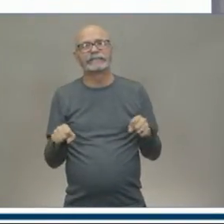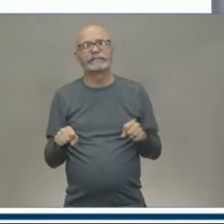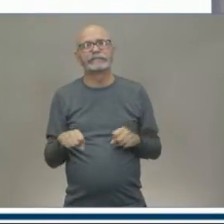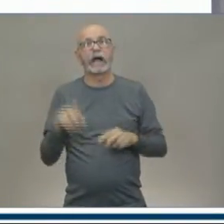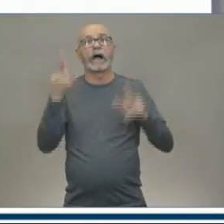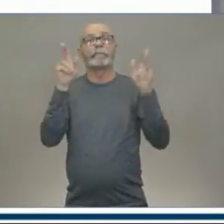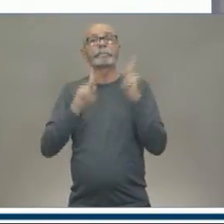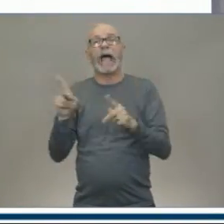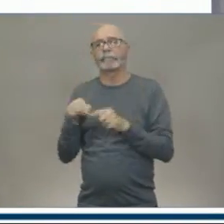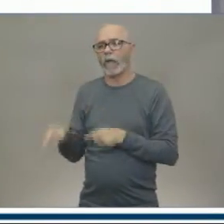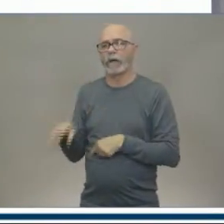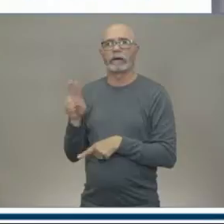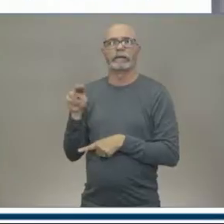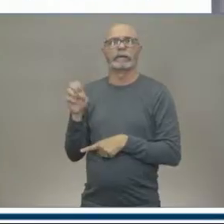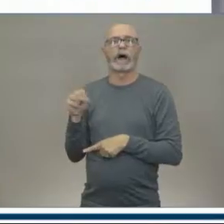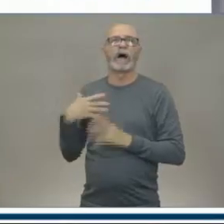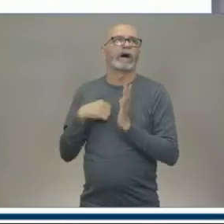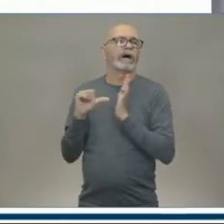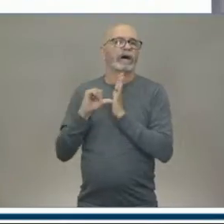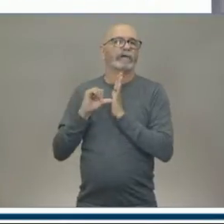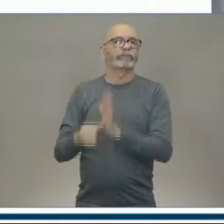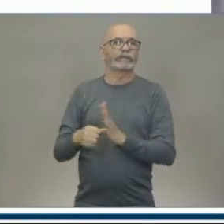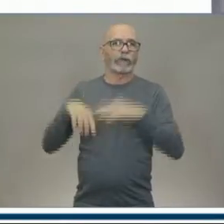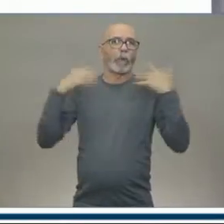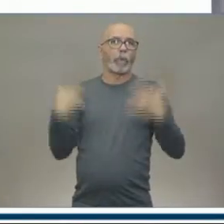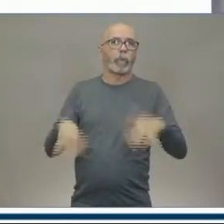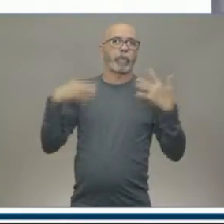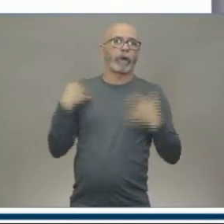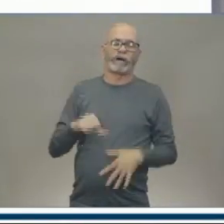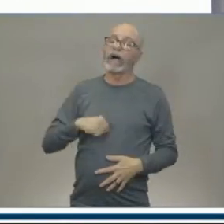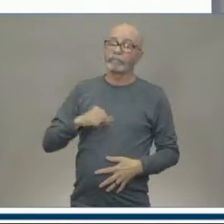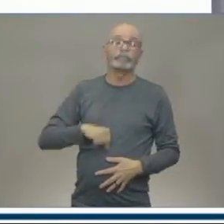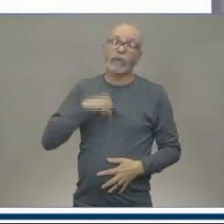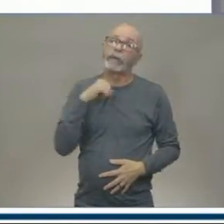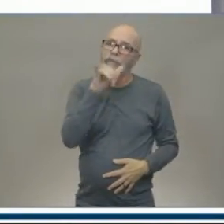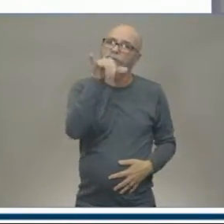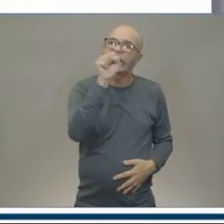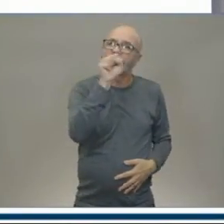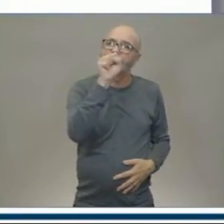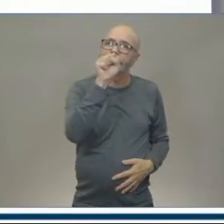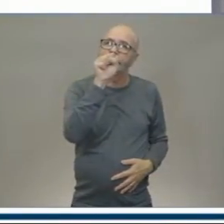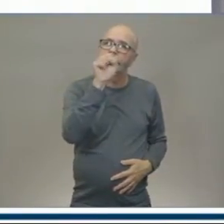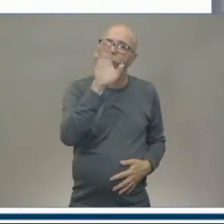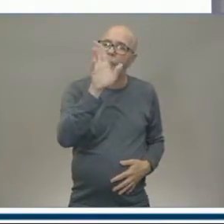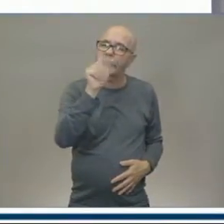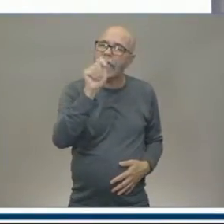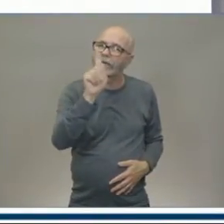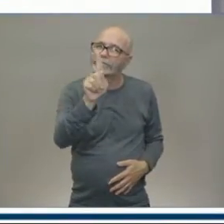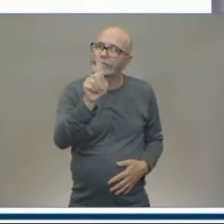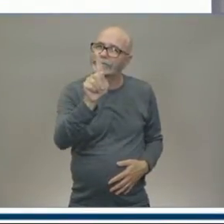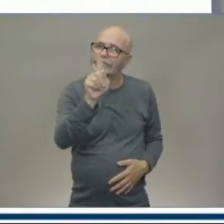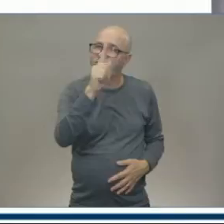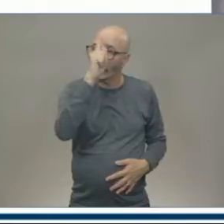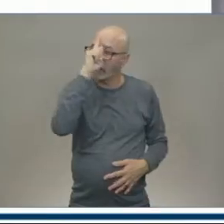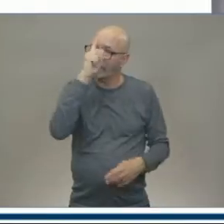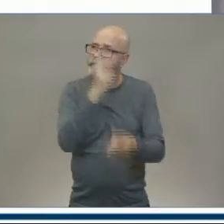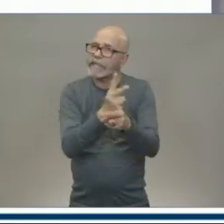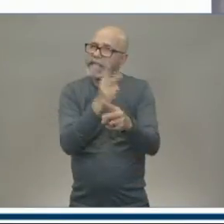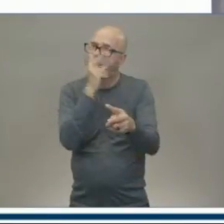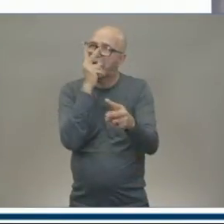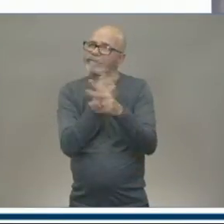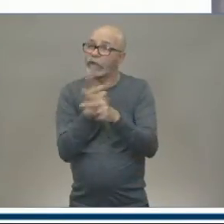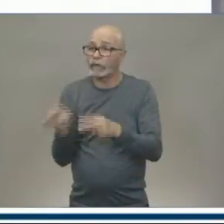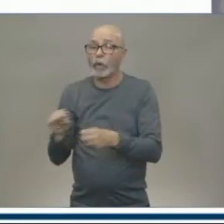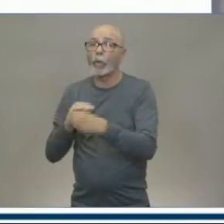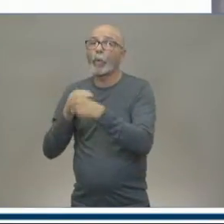and I'm really proud of all Nova Scotians. But let's not underestimate this virus. It has a vicious streak,